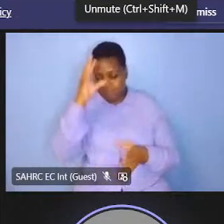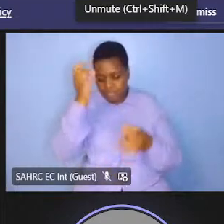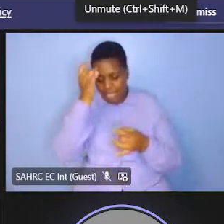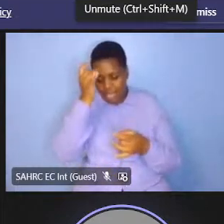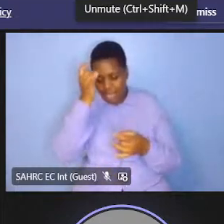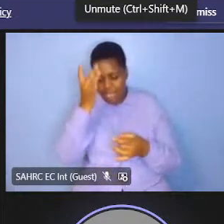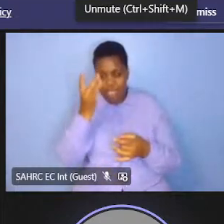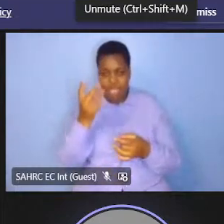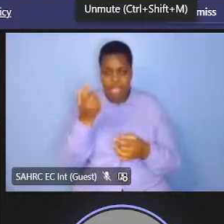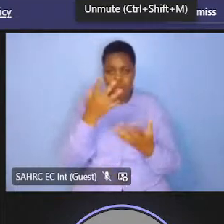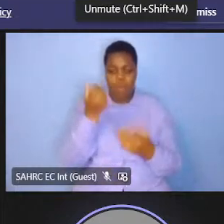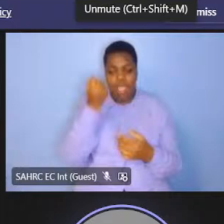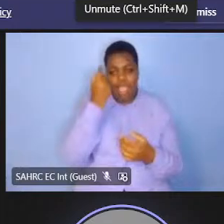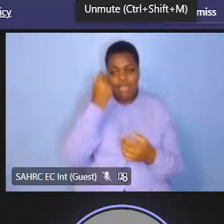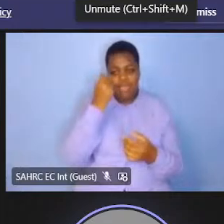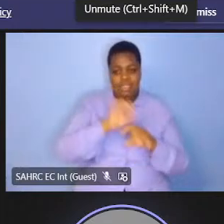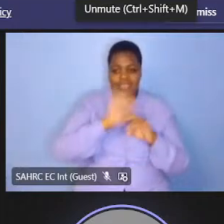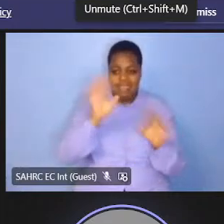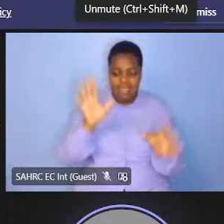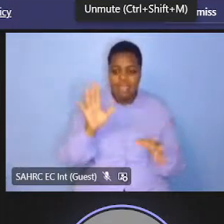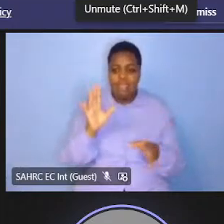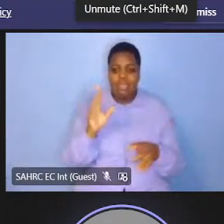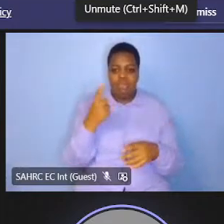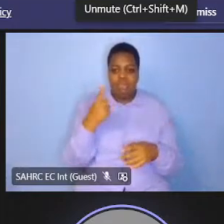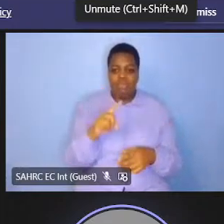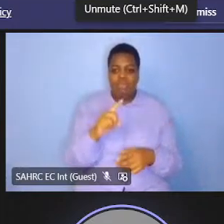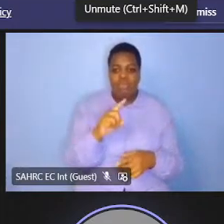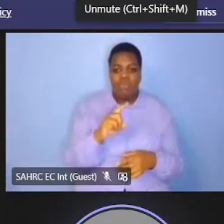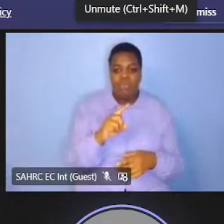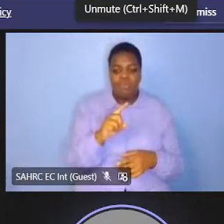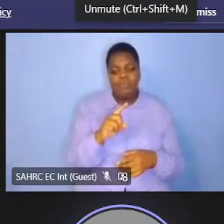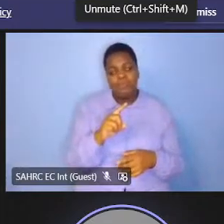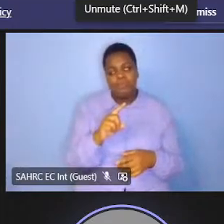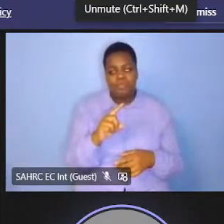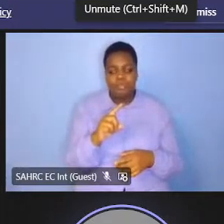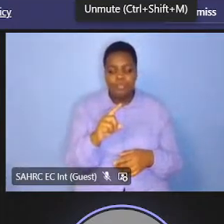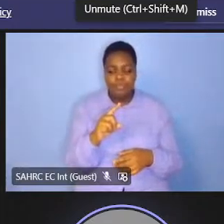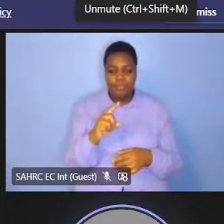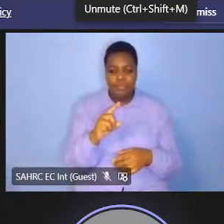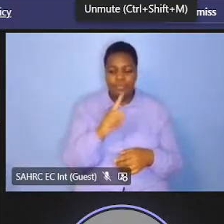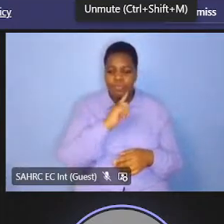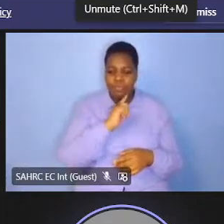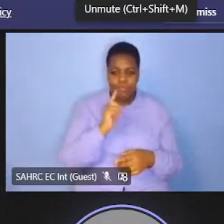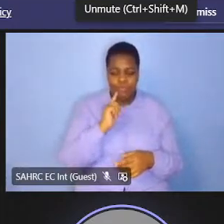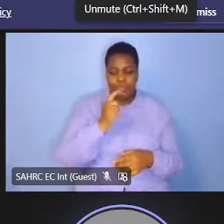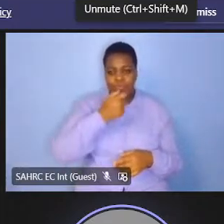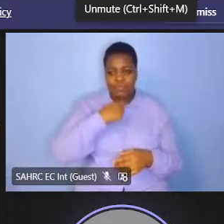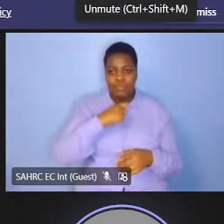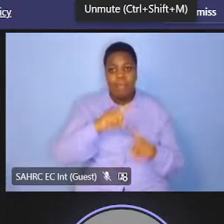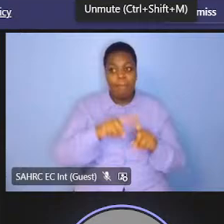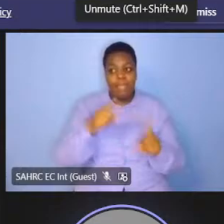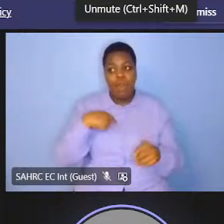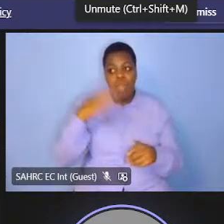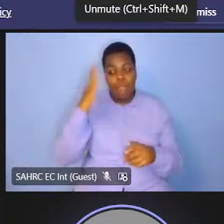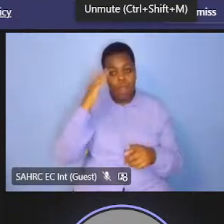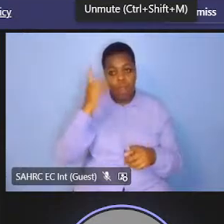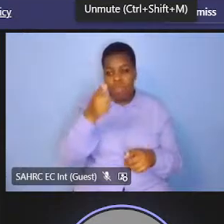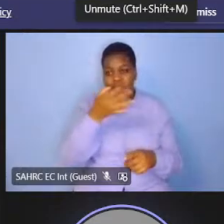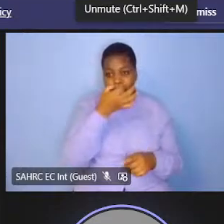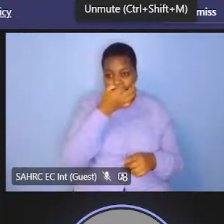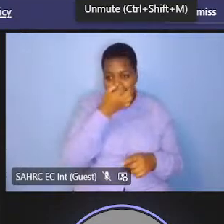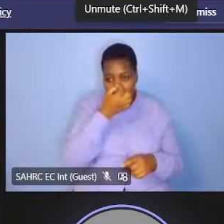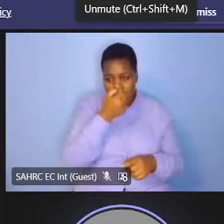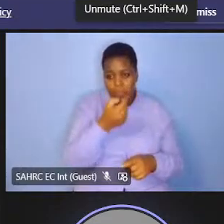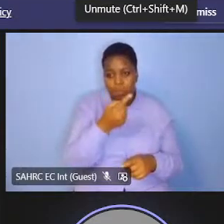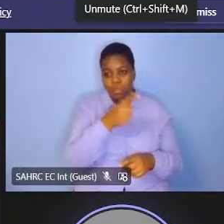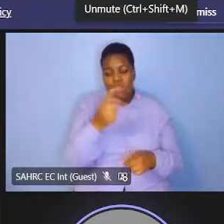when it comes to the LGBTIQ learners. But also we are aware of the fact of the bullying that is taking